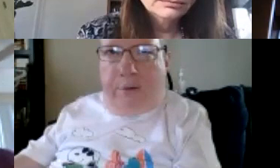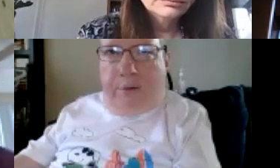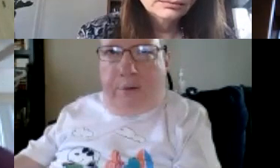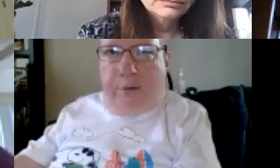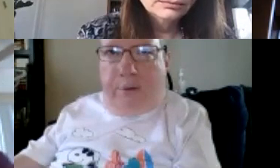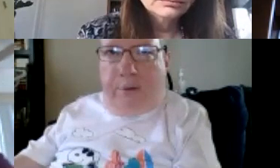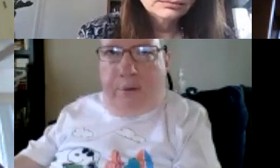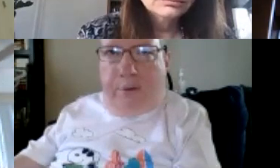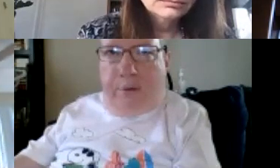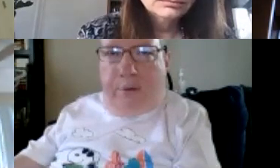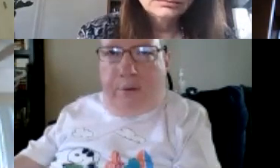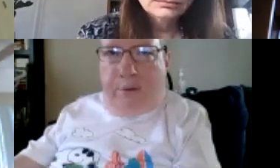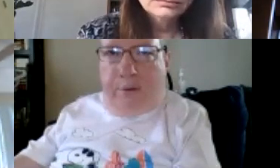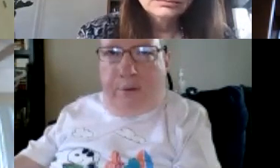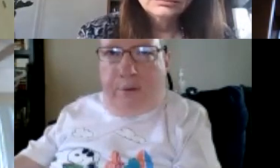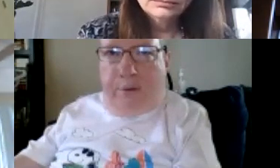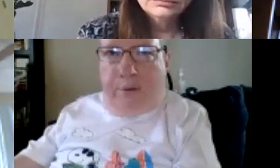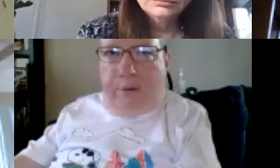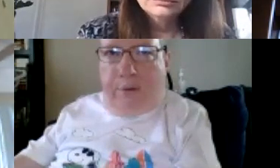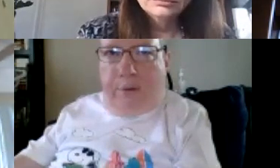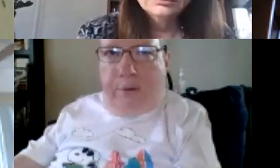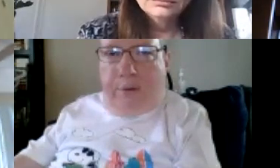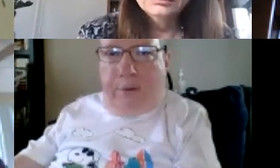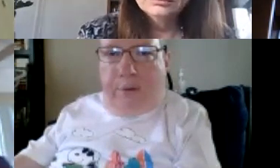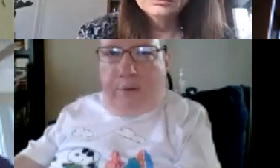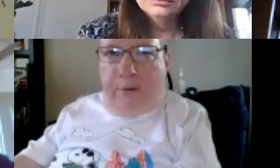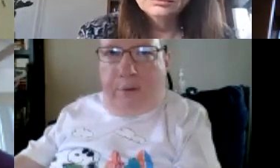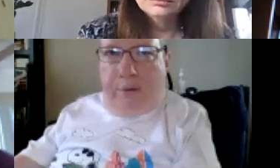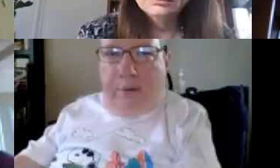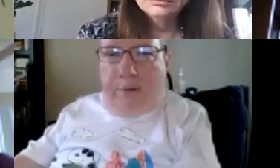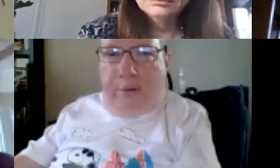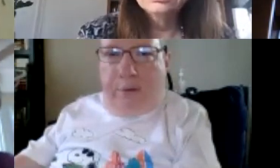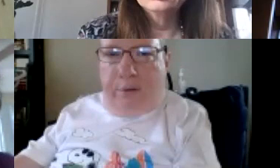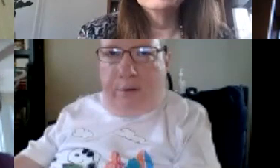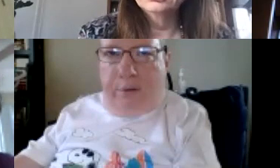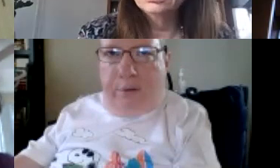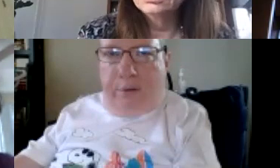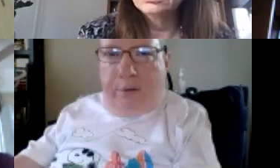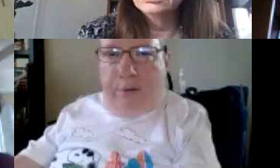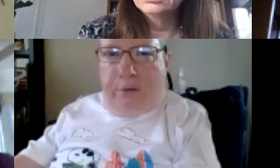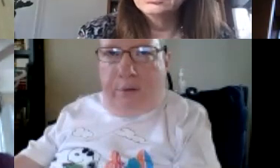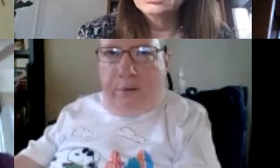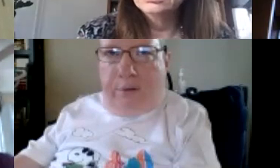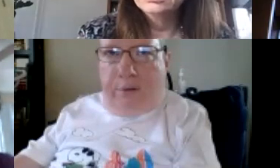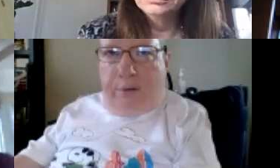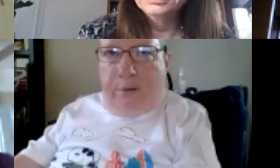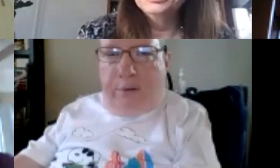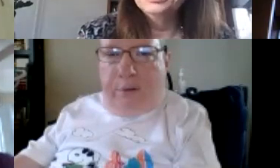driver through a pod situation. That's just kind of exposing yourself